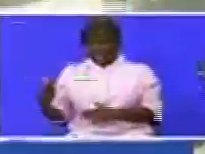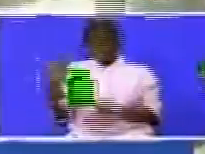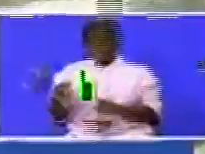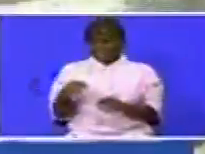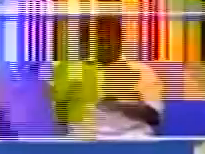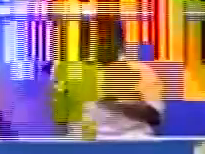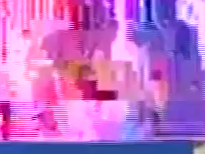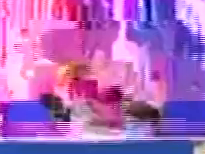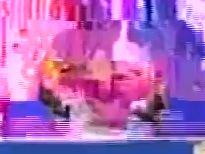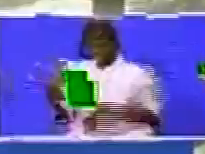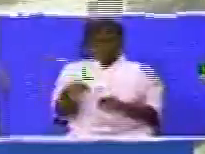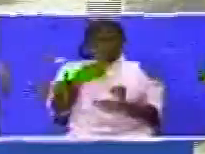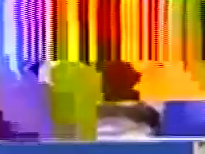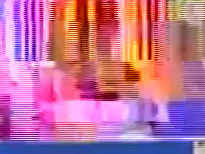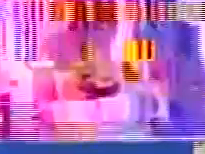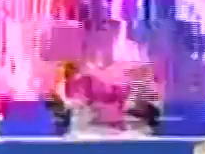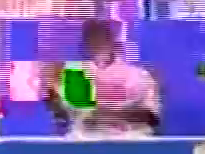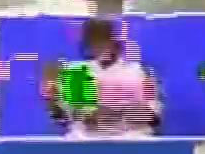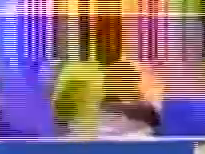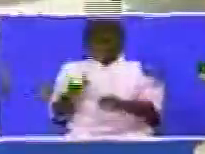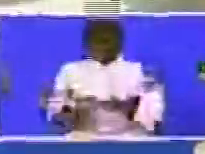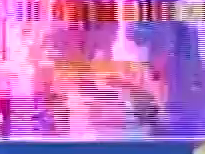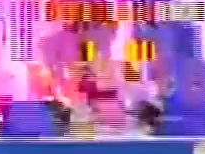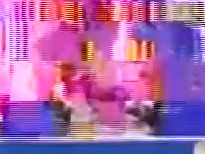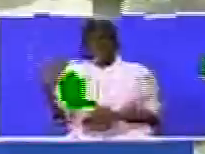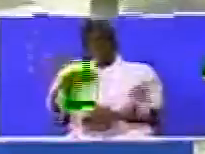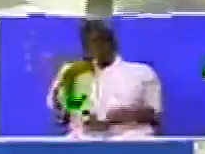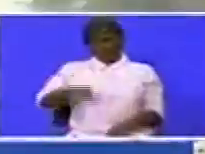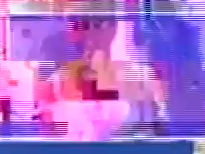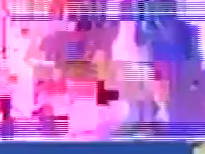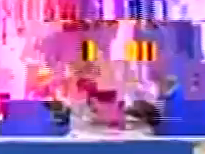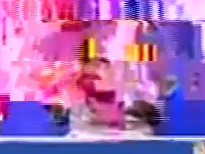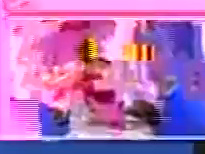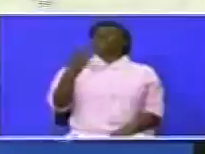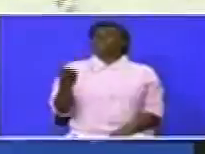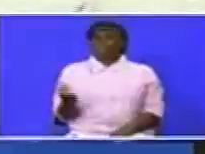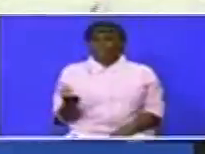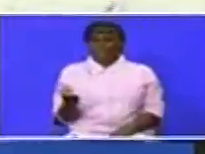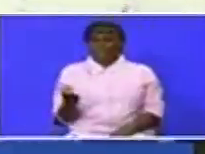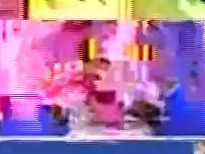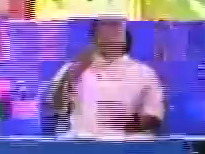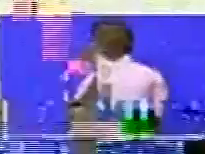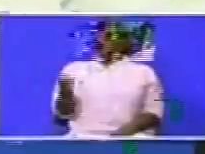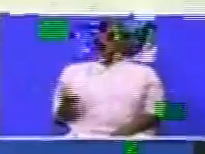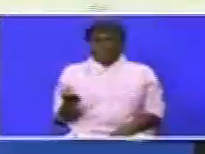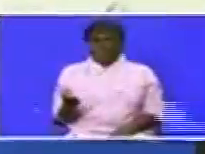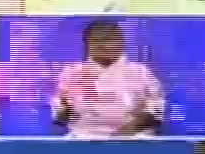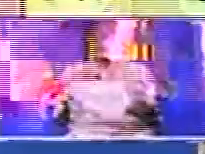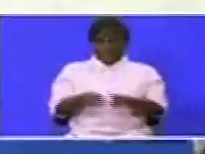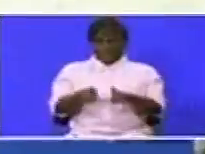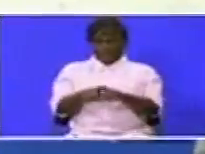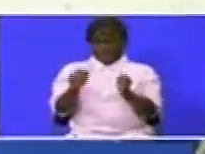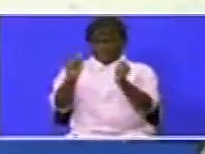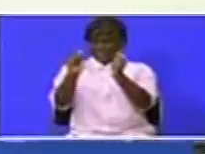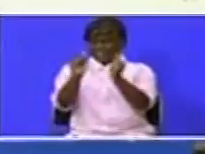team cares not to injure any possible survivors still buried in the ruins. And as such, just a little before 10